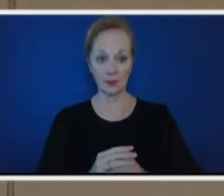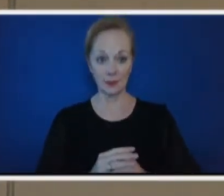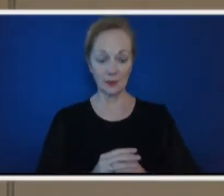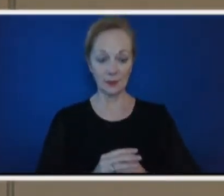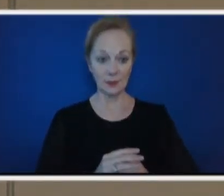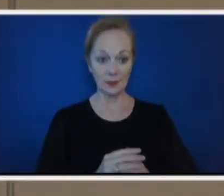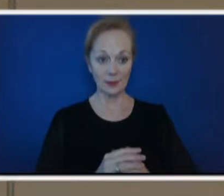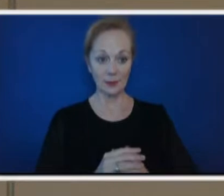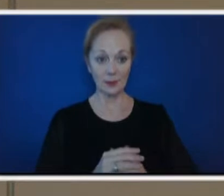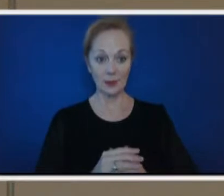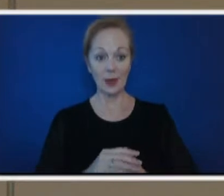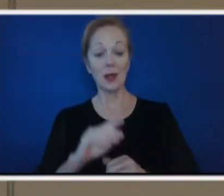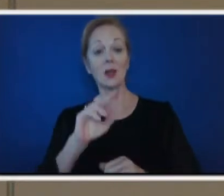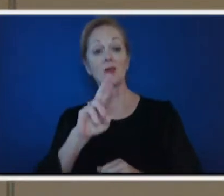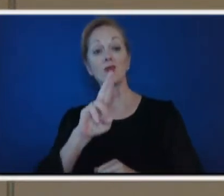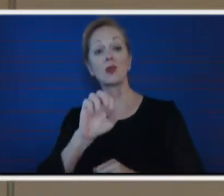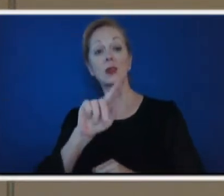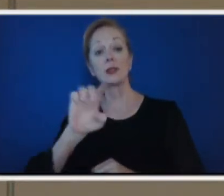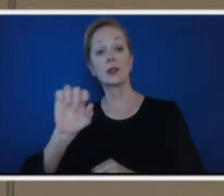This is rezoning petition